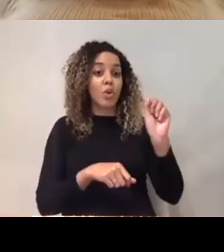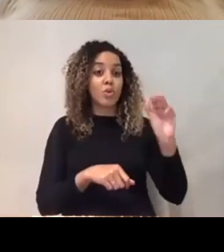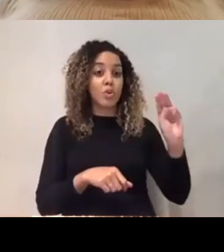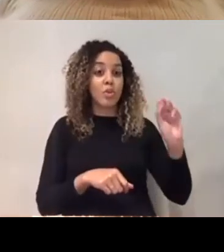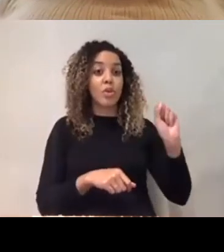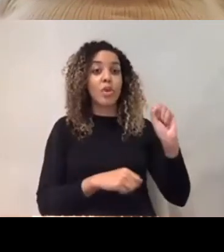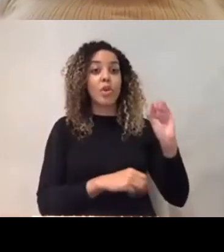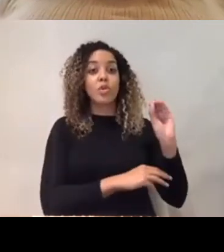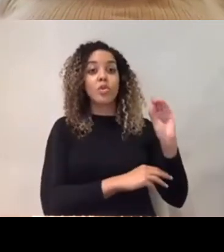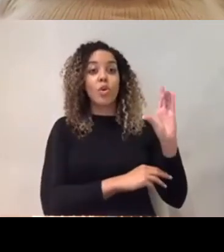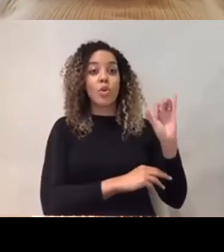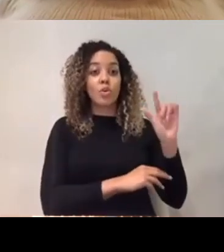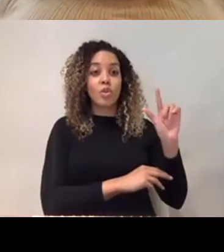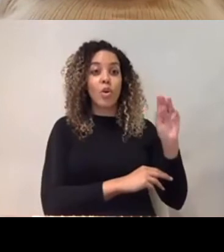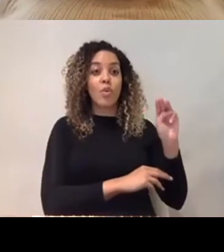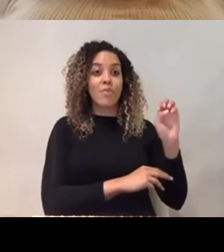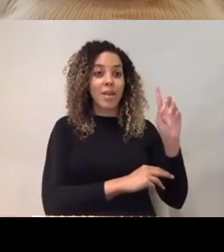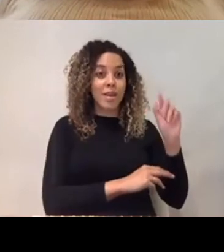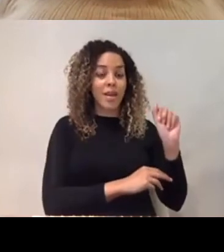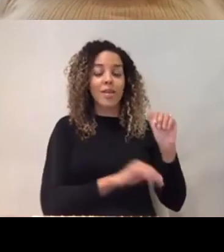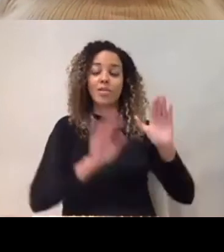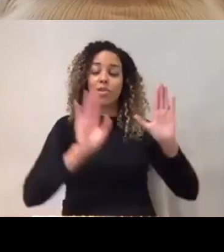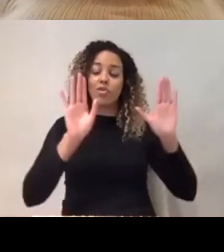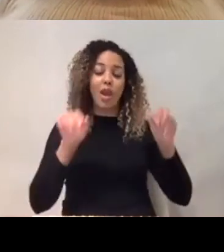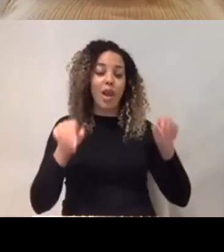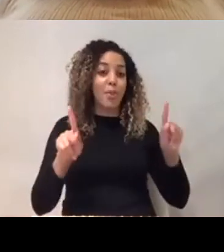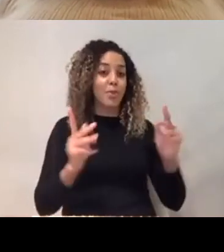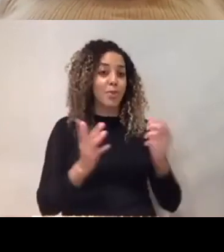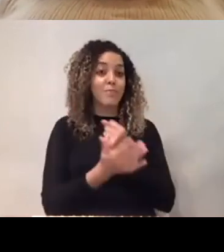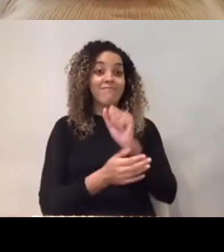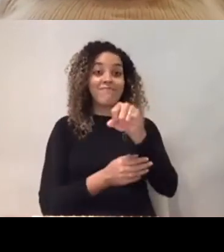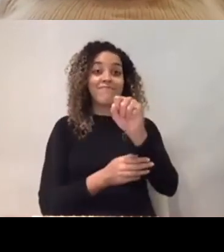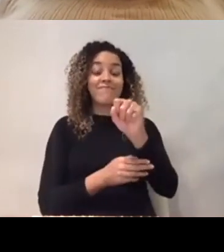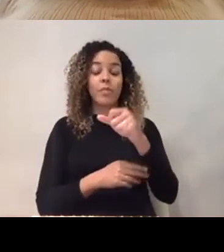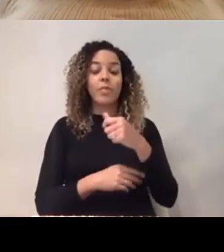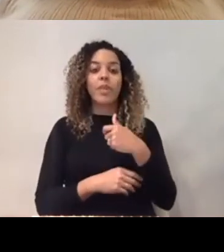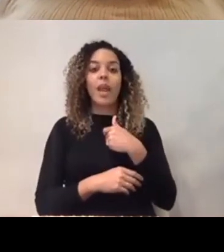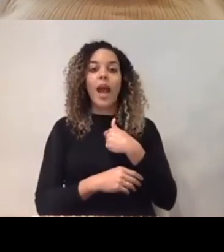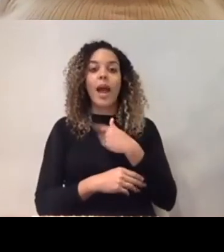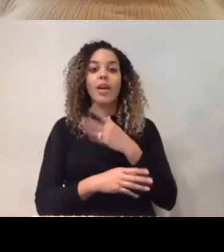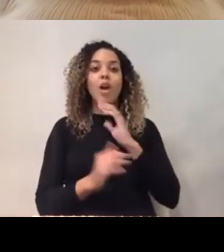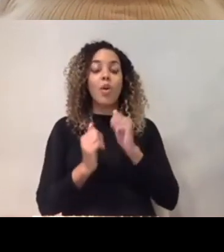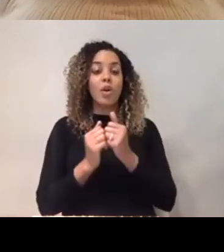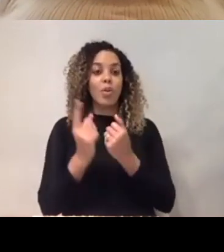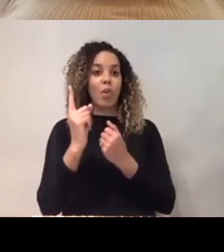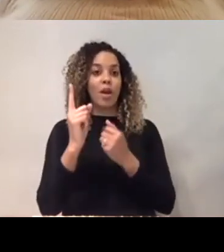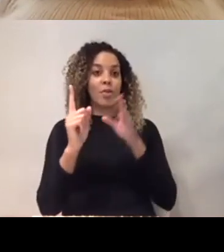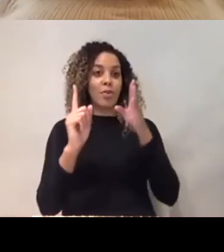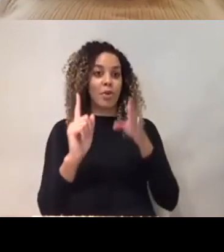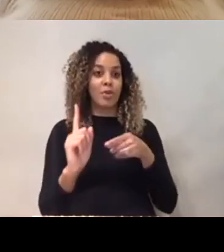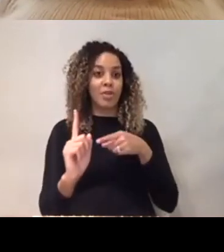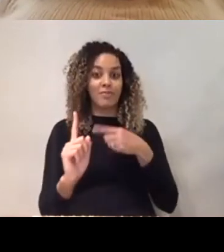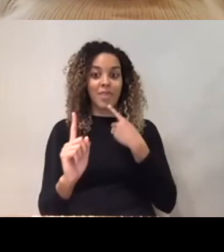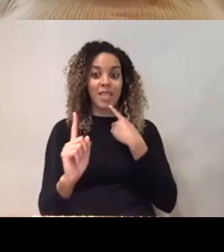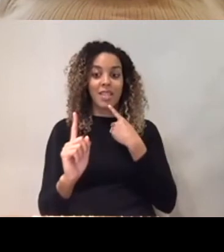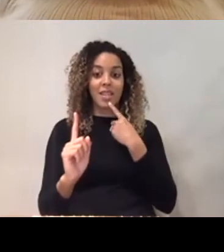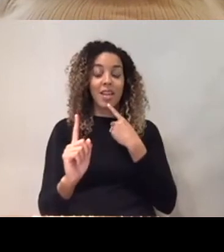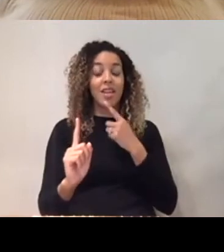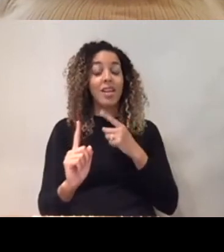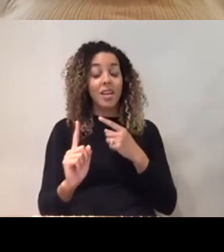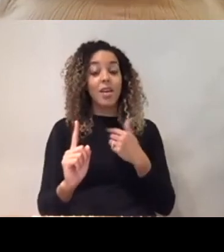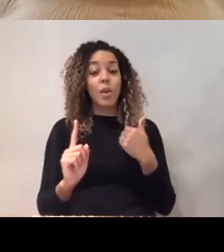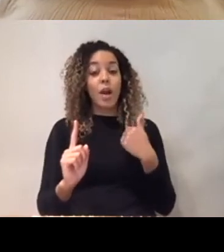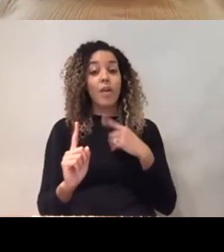opportunity. So yeah, I mean, I talked to one person, this is one person, he said there's a real strong